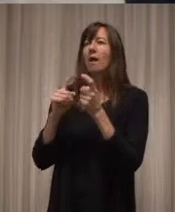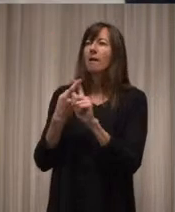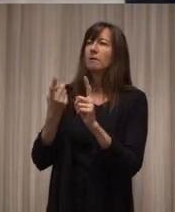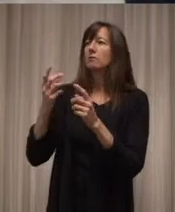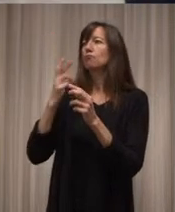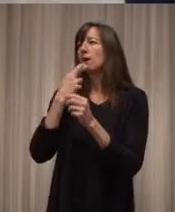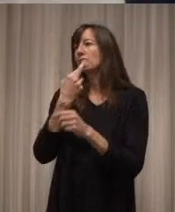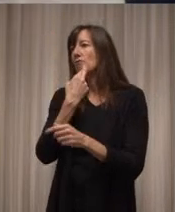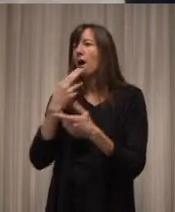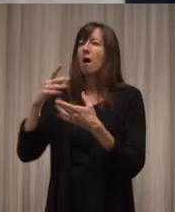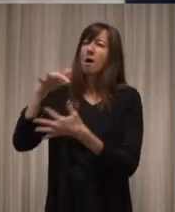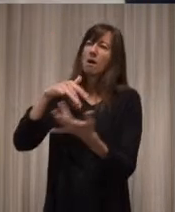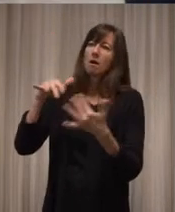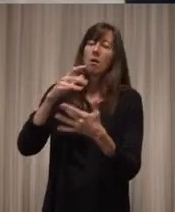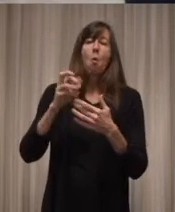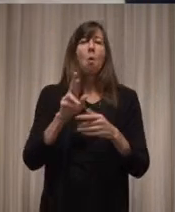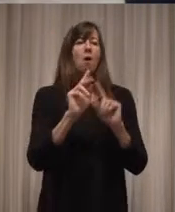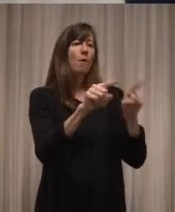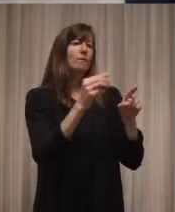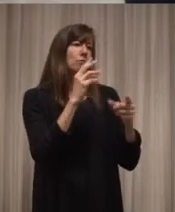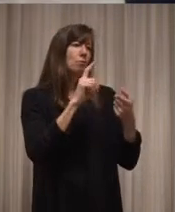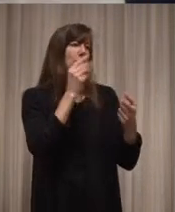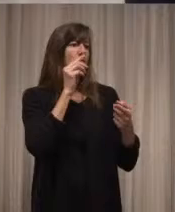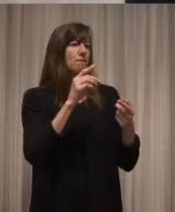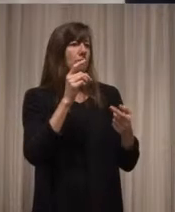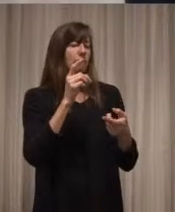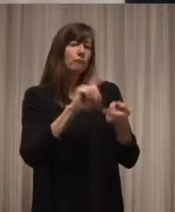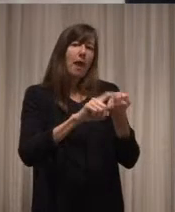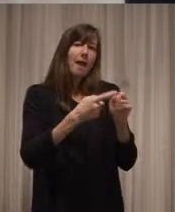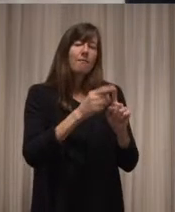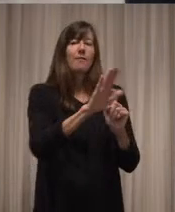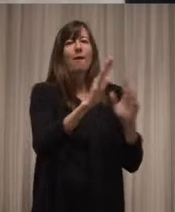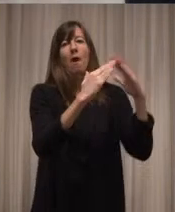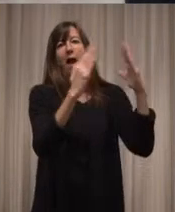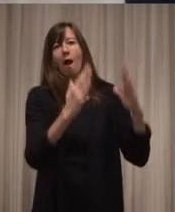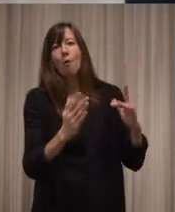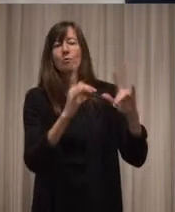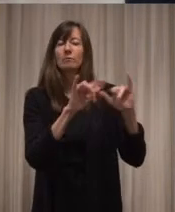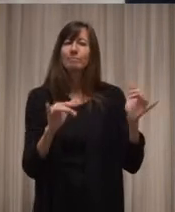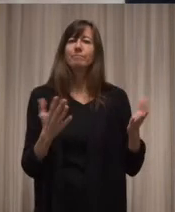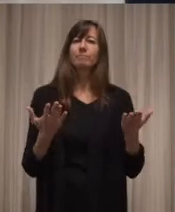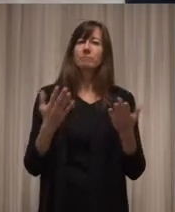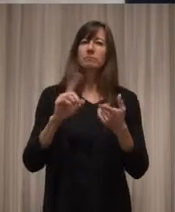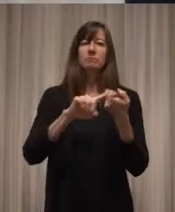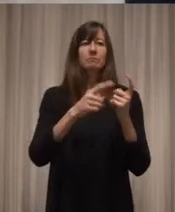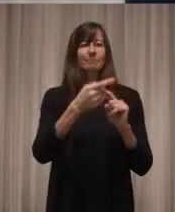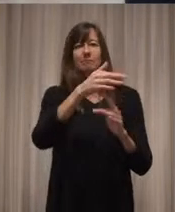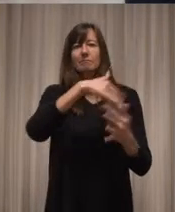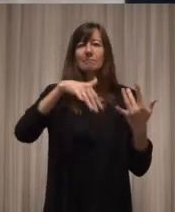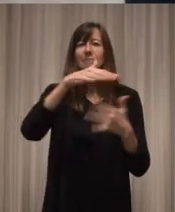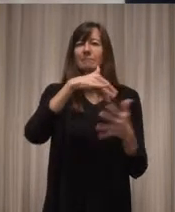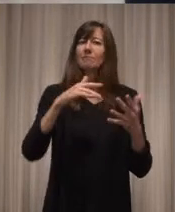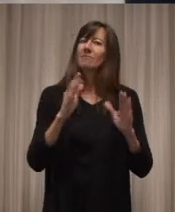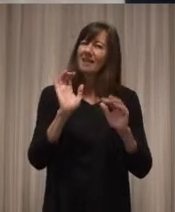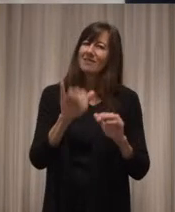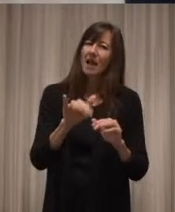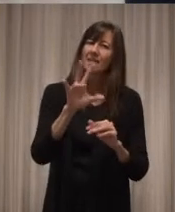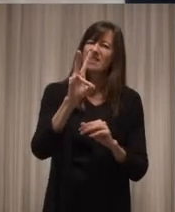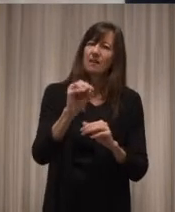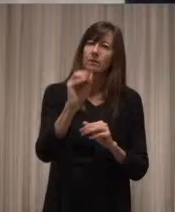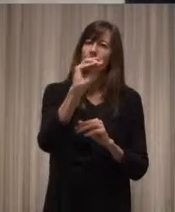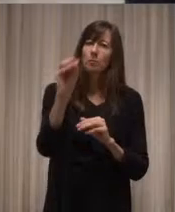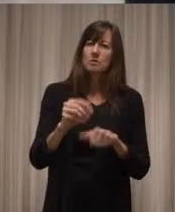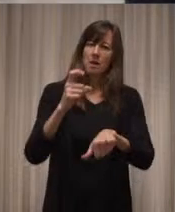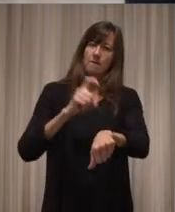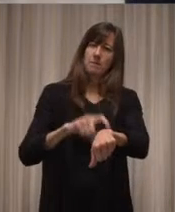people's private homes. So when people ask, what can we do to blunt this, a lot of people ask,